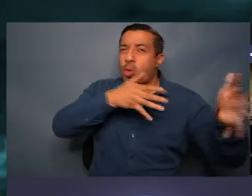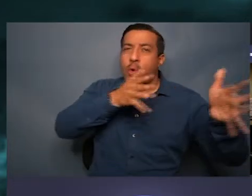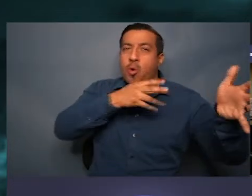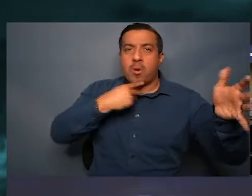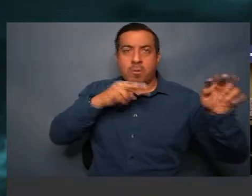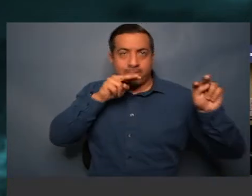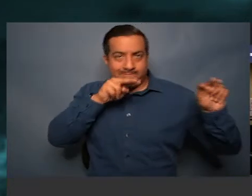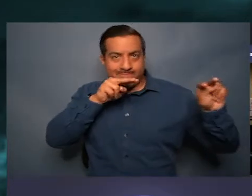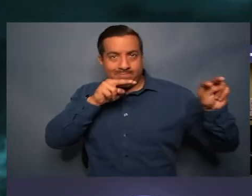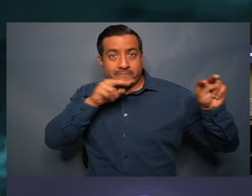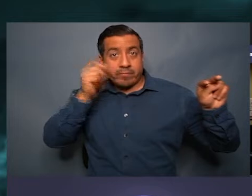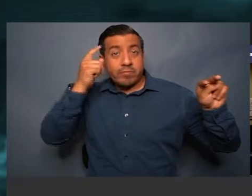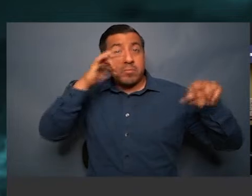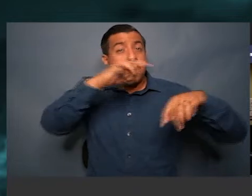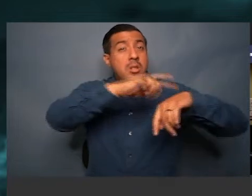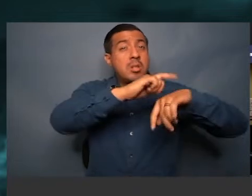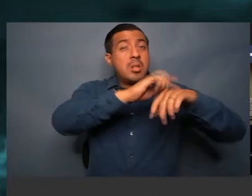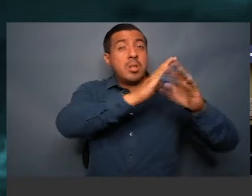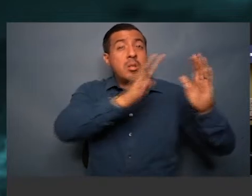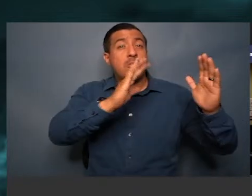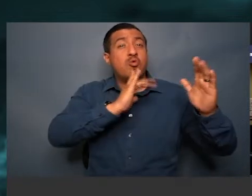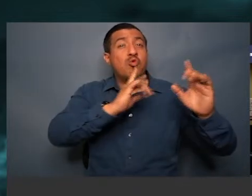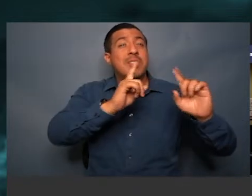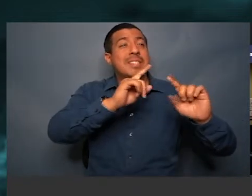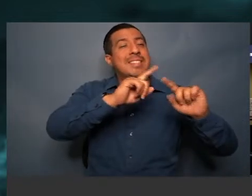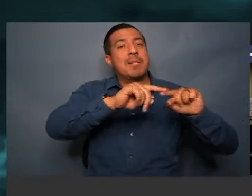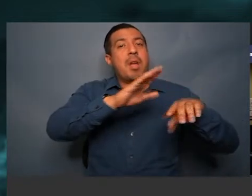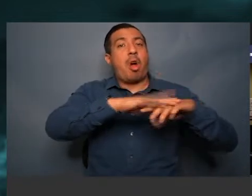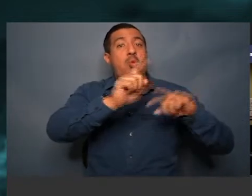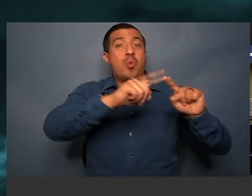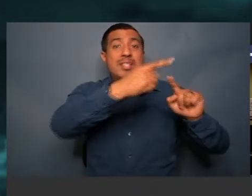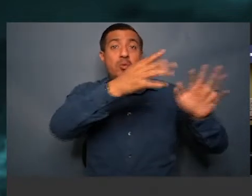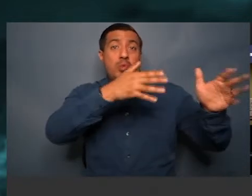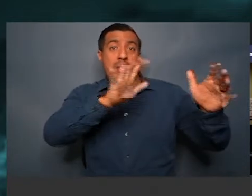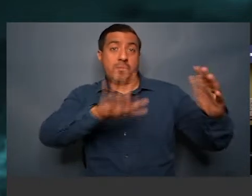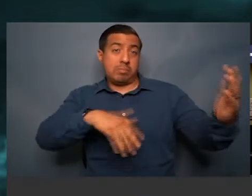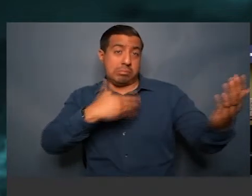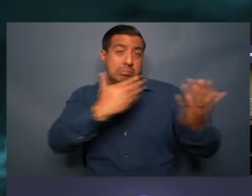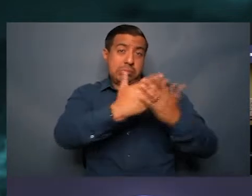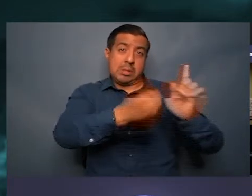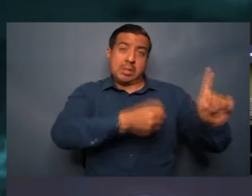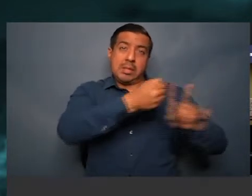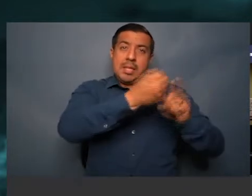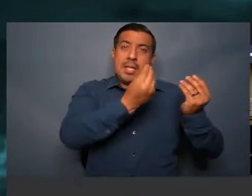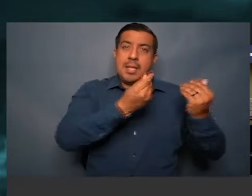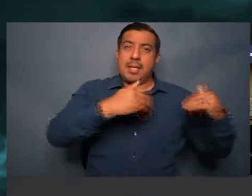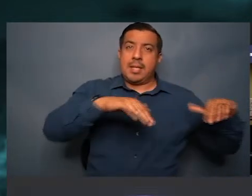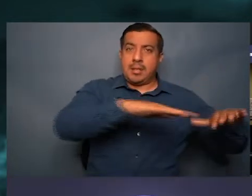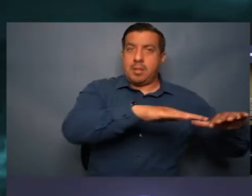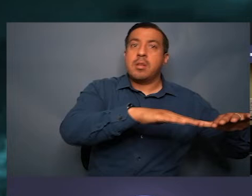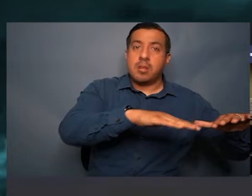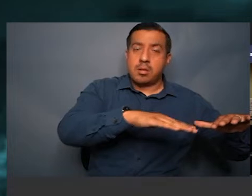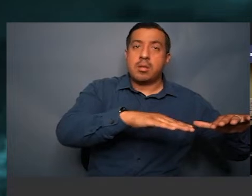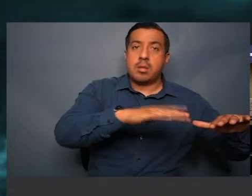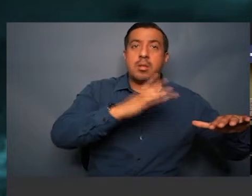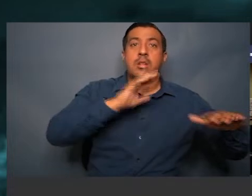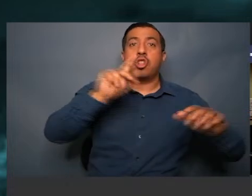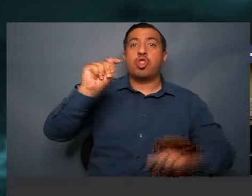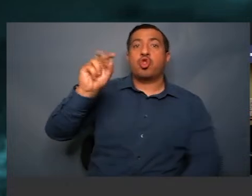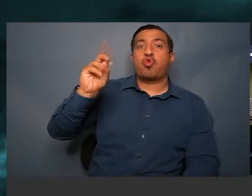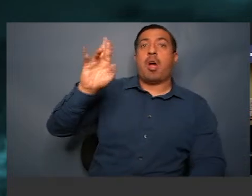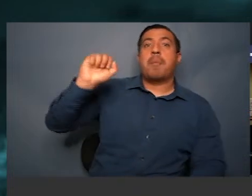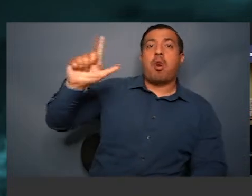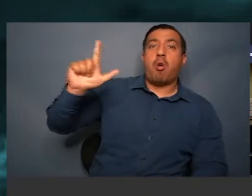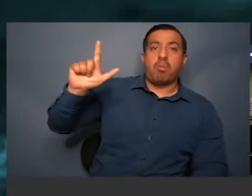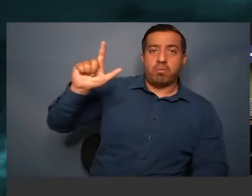the timeline is actually based on the arrival of tropical storm force winds. So it's hurricane force winds, but tropical storm